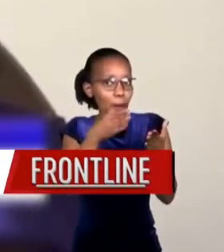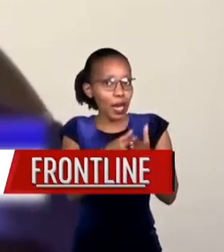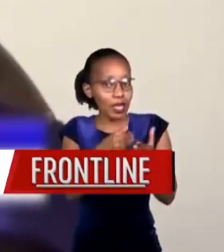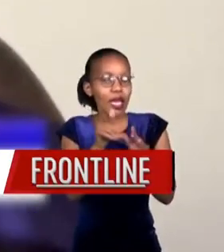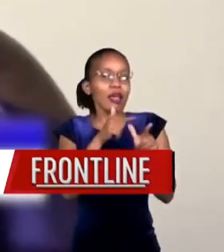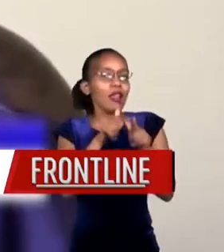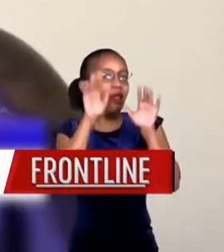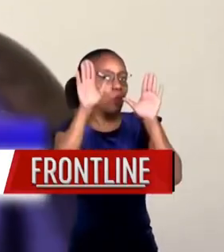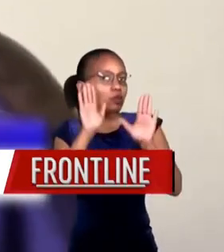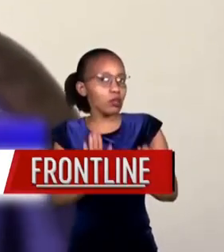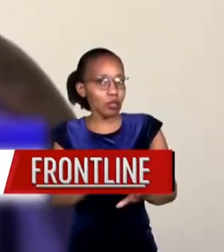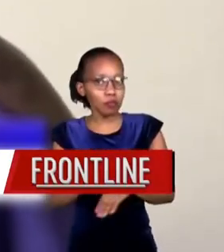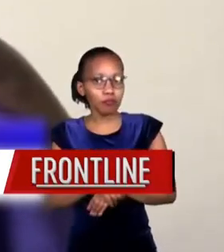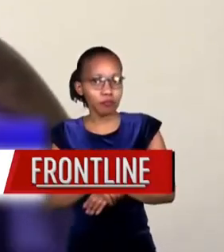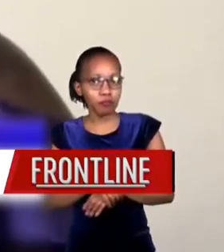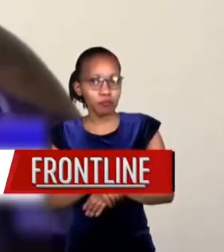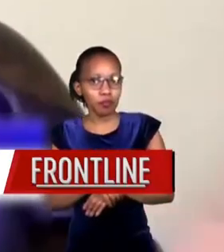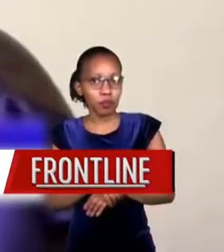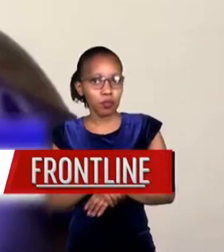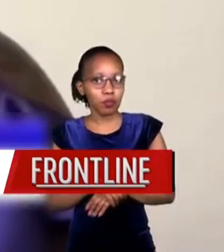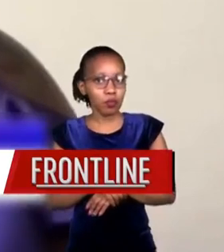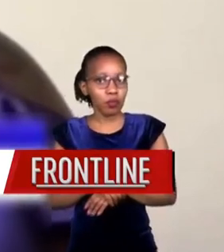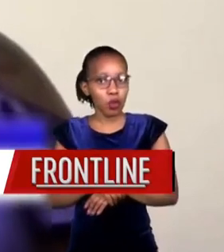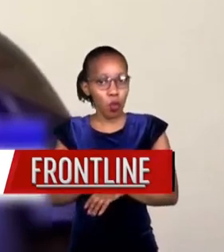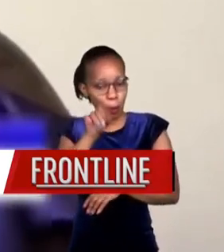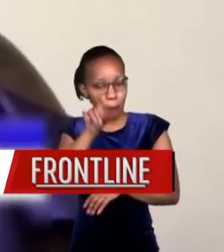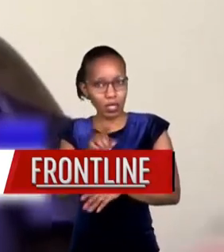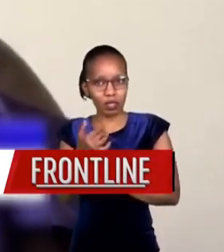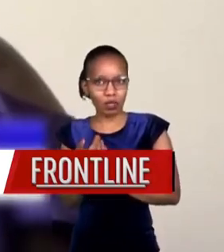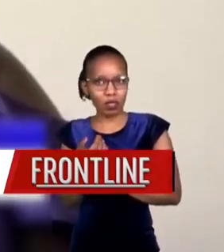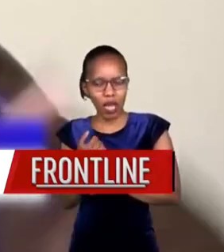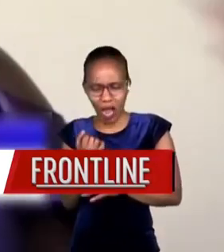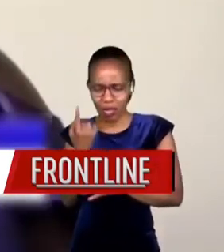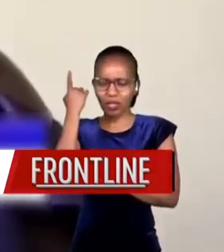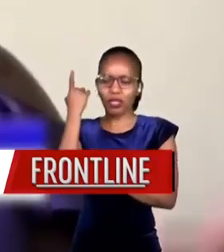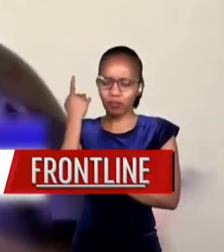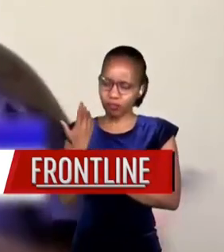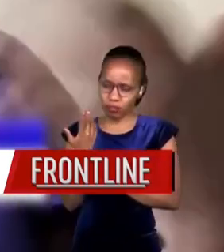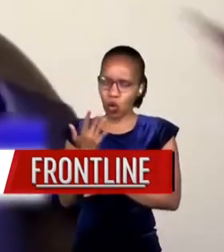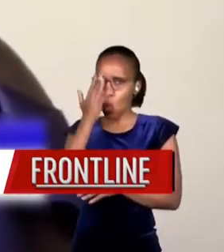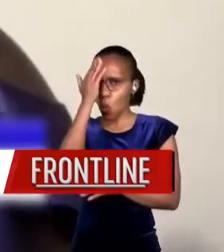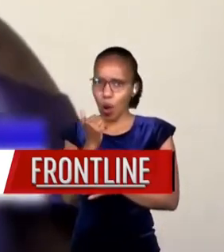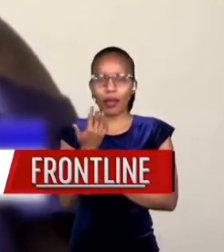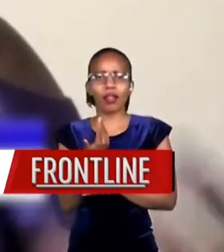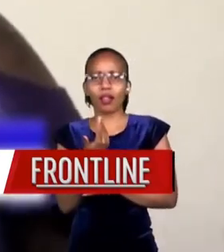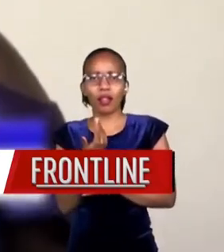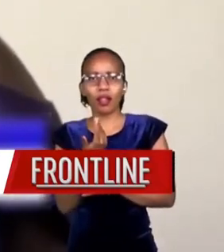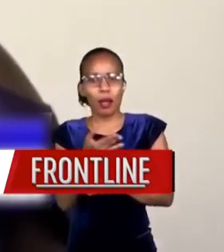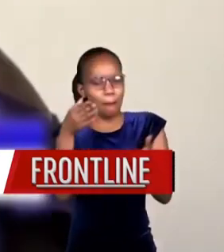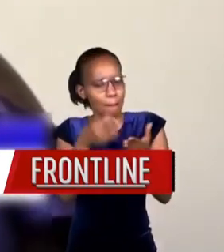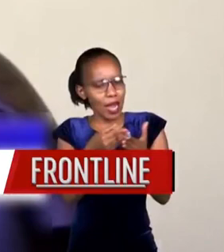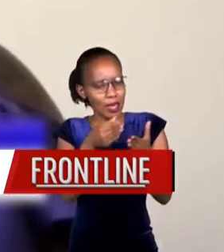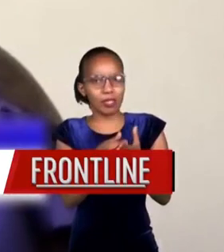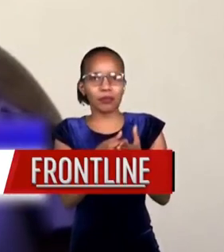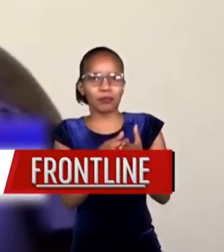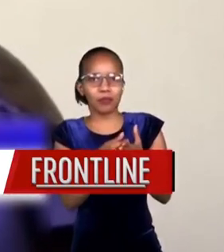things. So unless you start to really look back and reflect and understand why are you the way you are with your money,